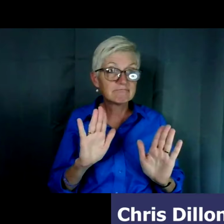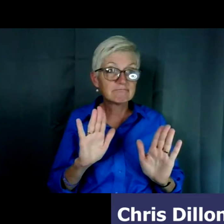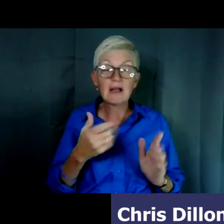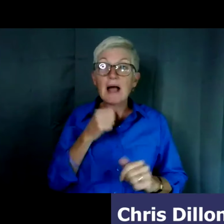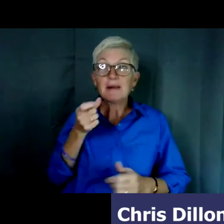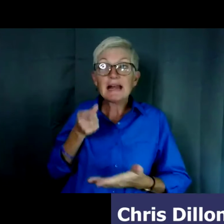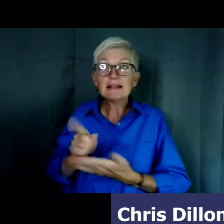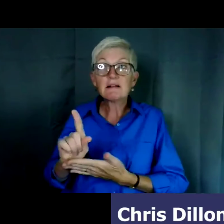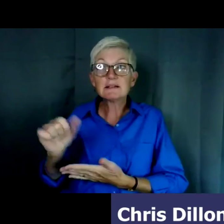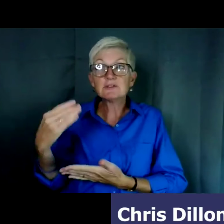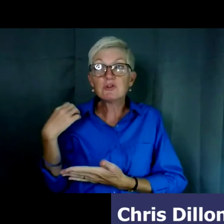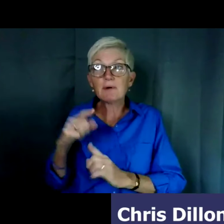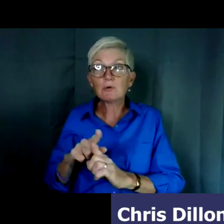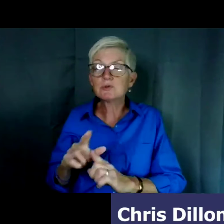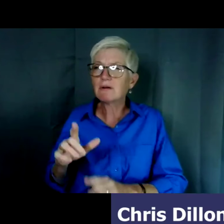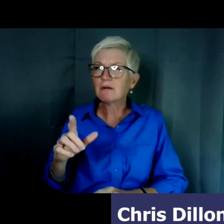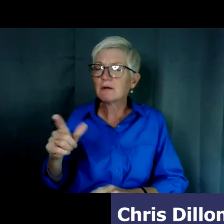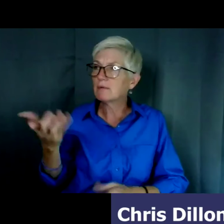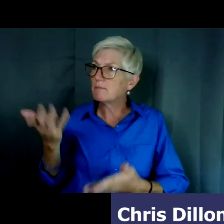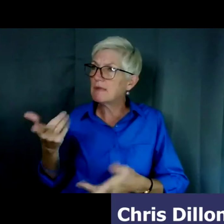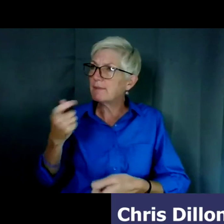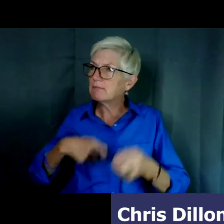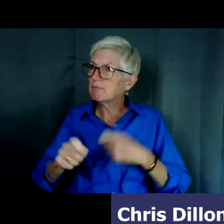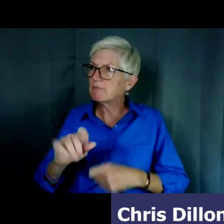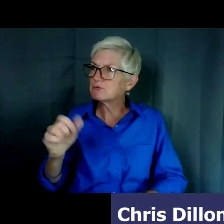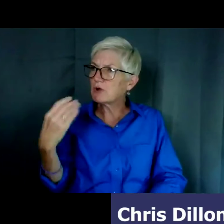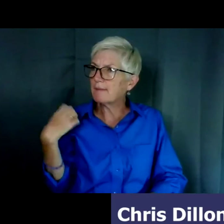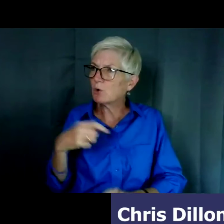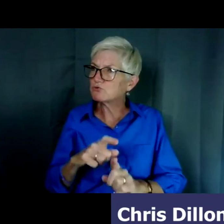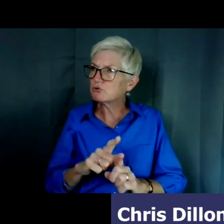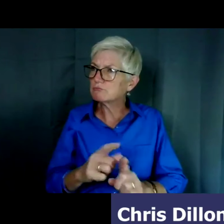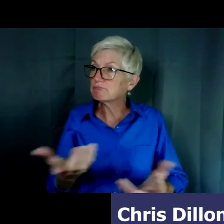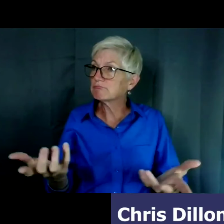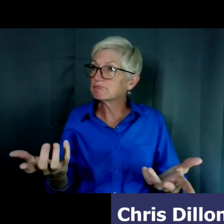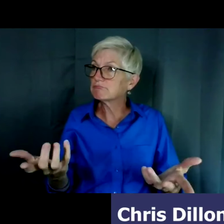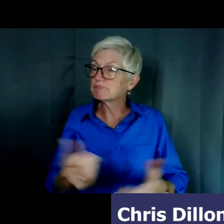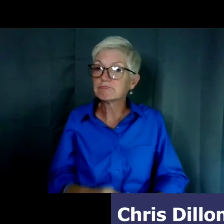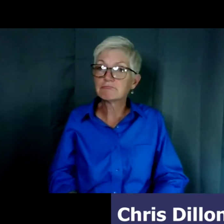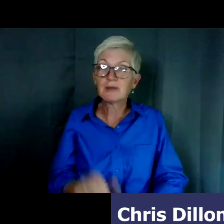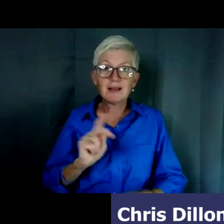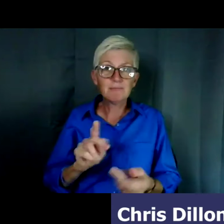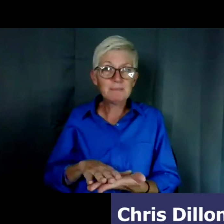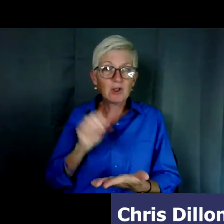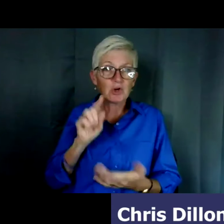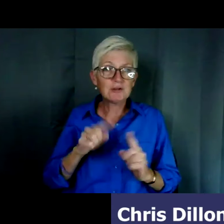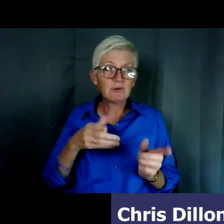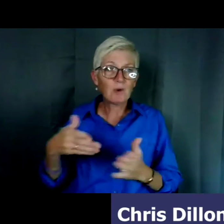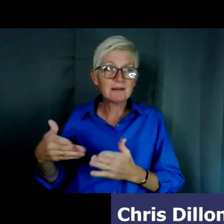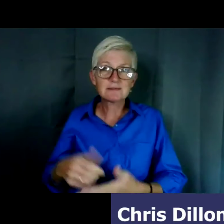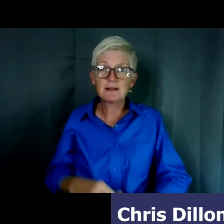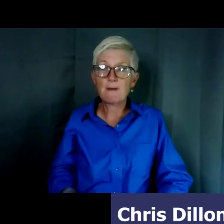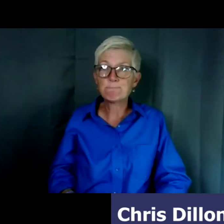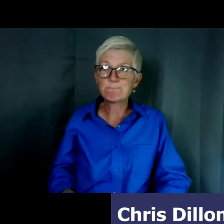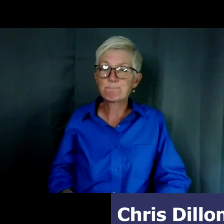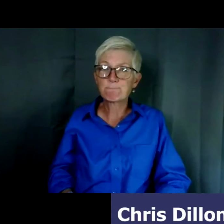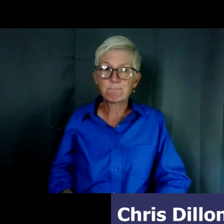coach. What about a different job coach? People learn different ways. And if